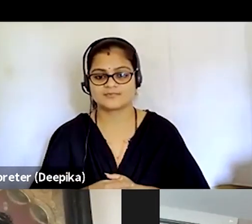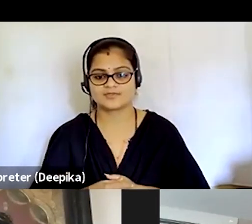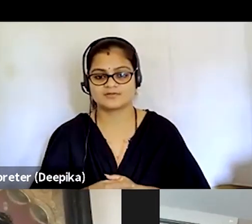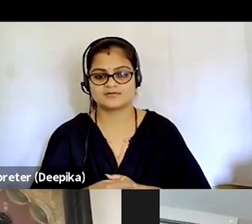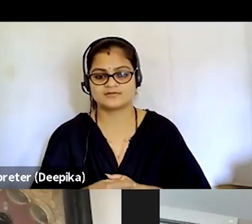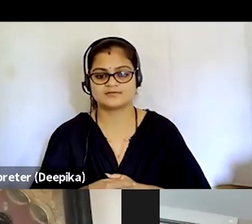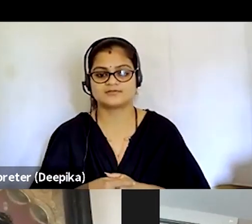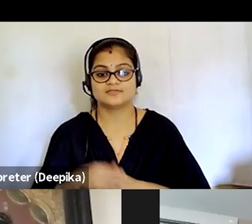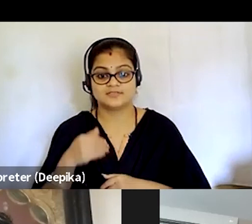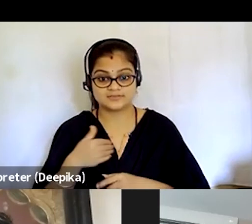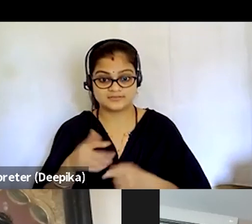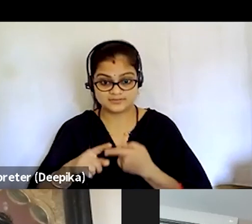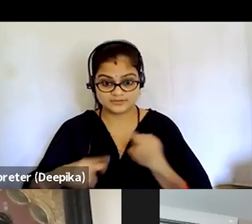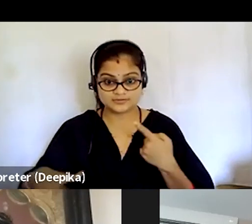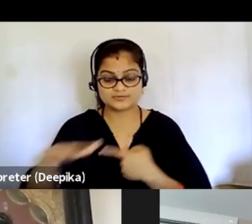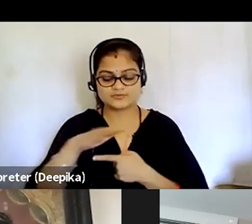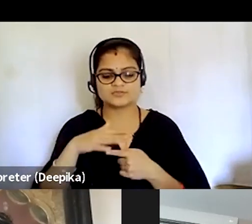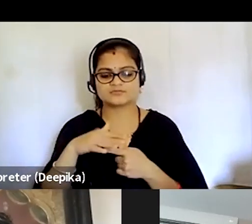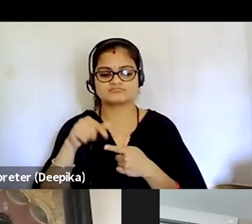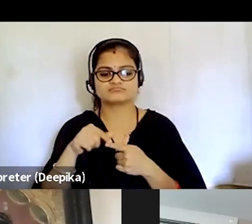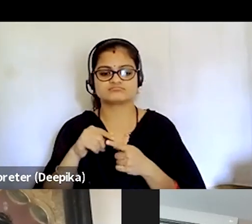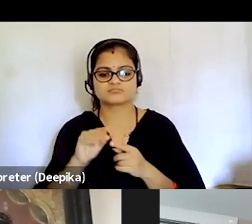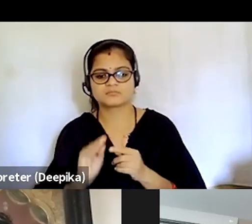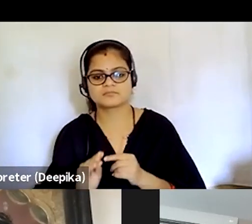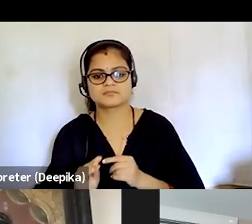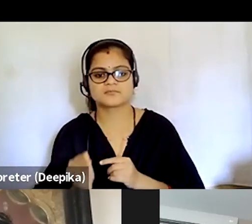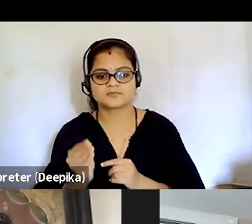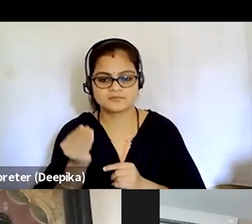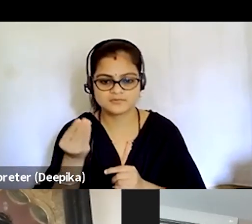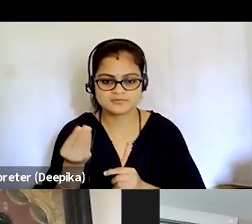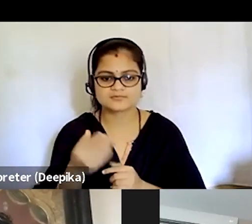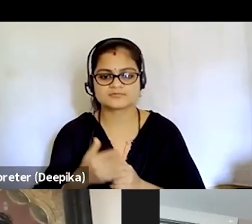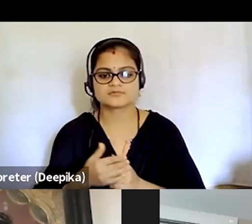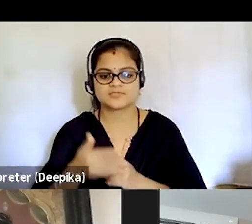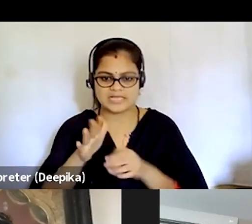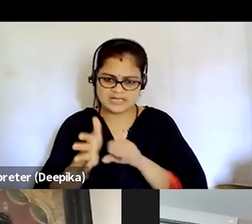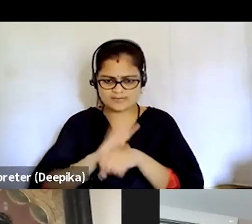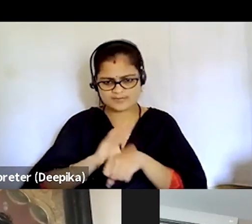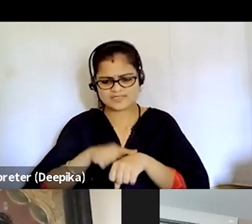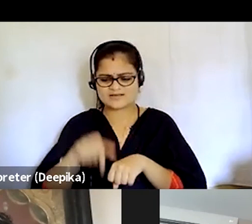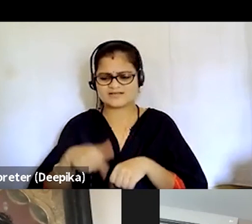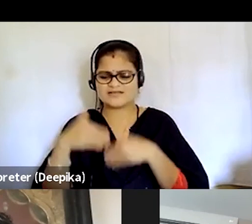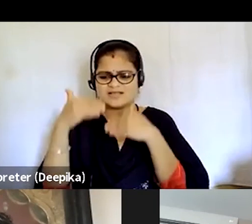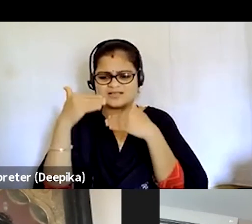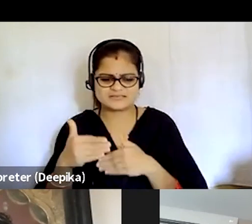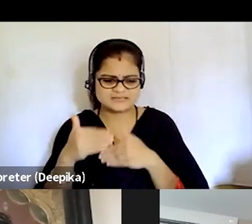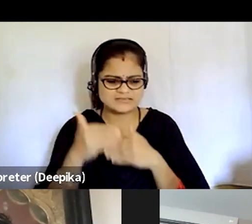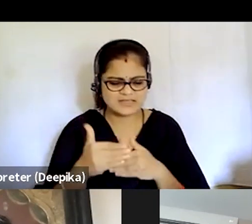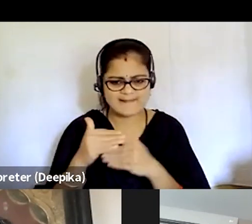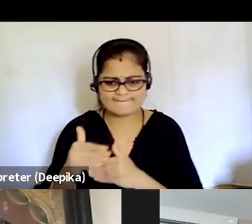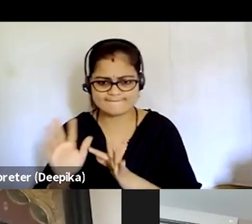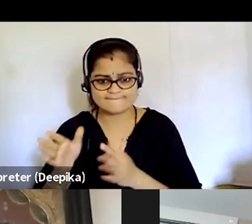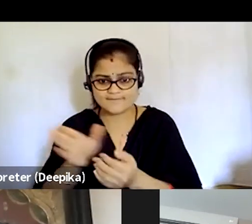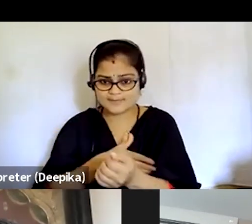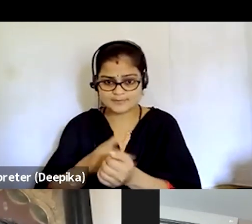I wish the situation could be better. It's things plummeted because of COVID, Yeah. and suddenly not just